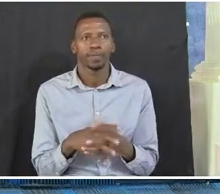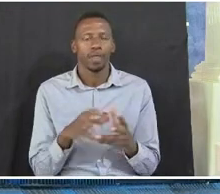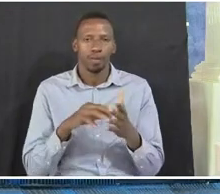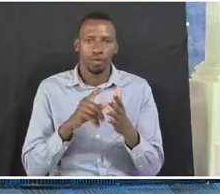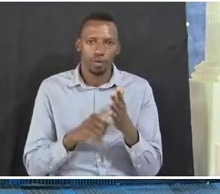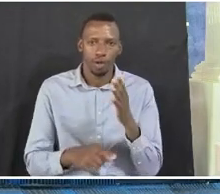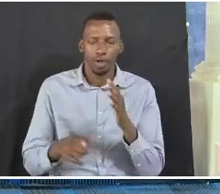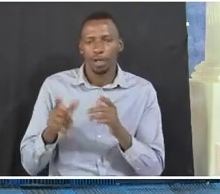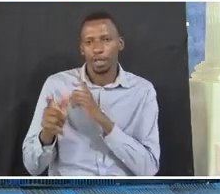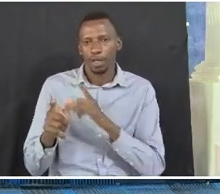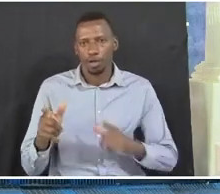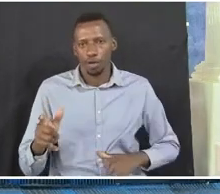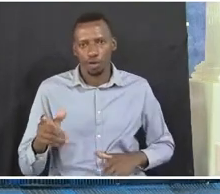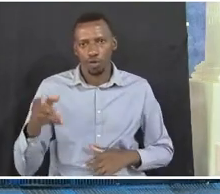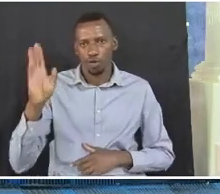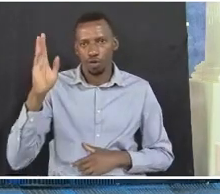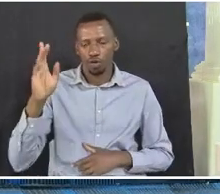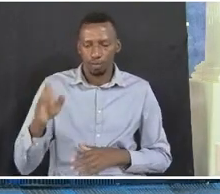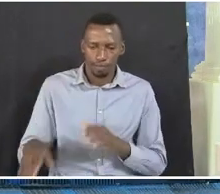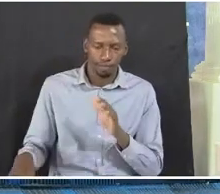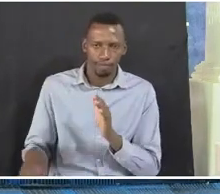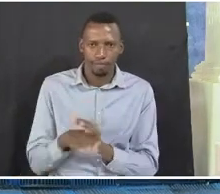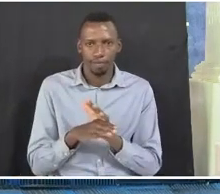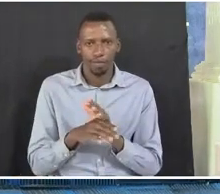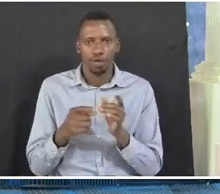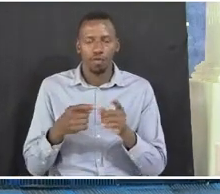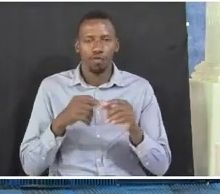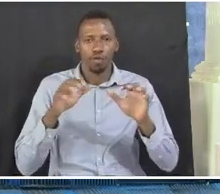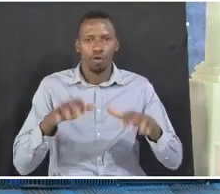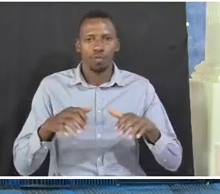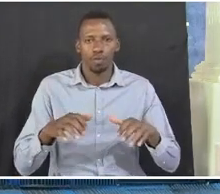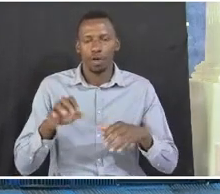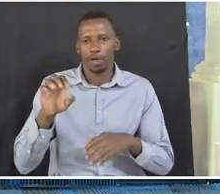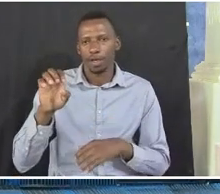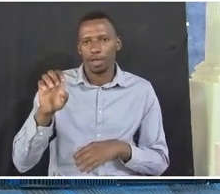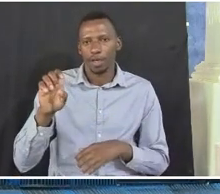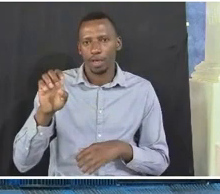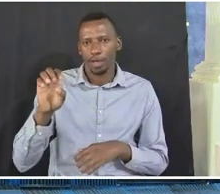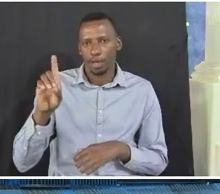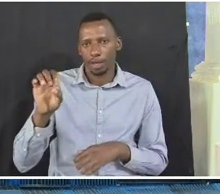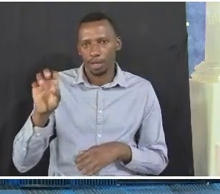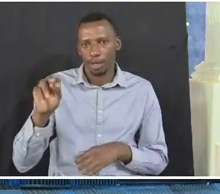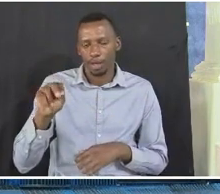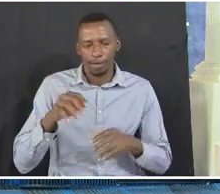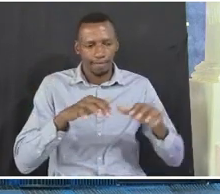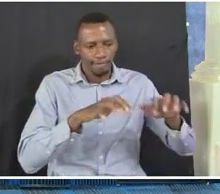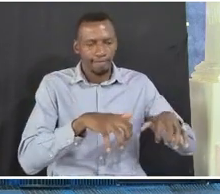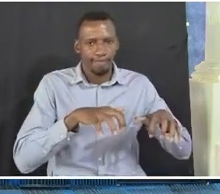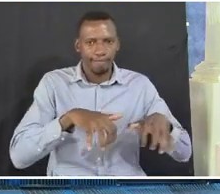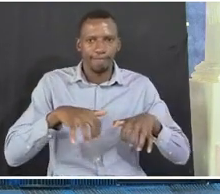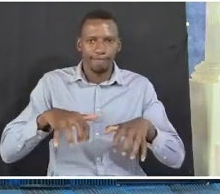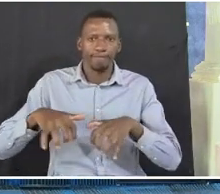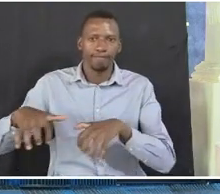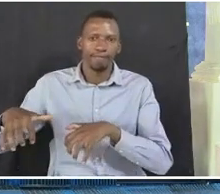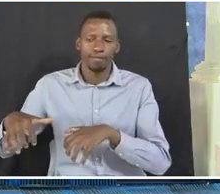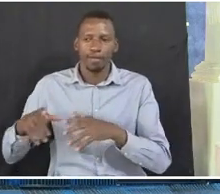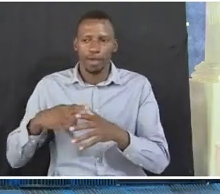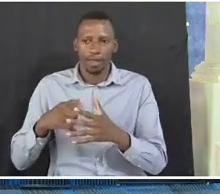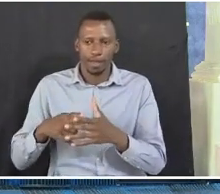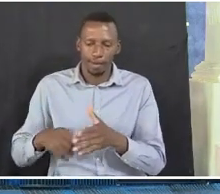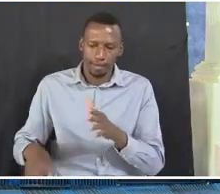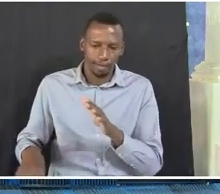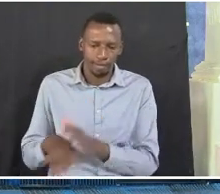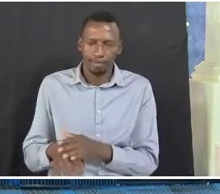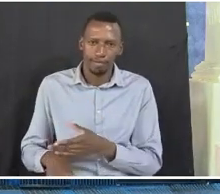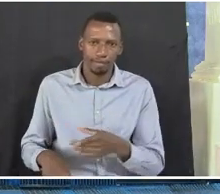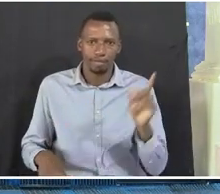Therefore, the Lord God sent him out of the Garden of Eden to till the ground from which he was taken. So he drove out the